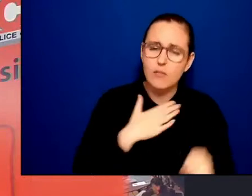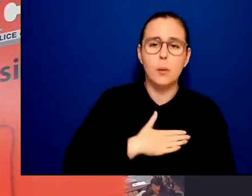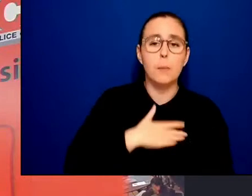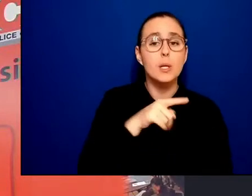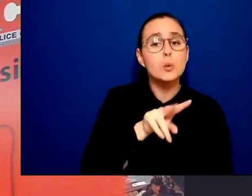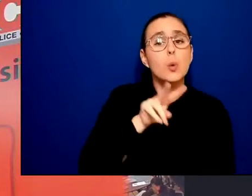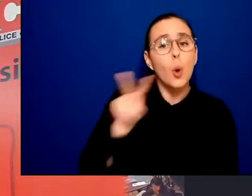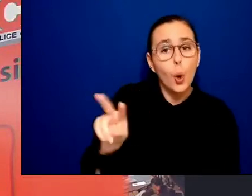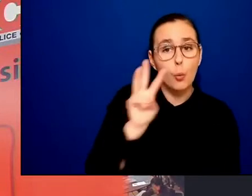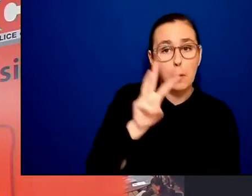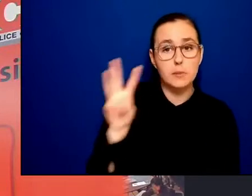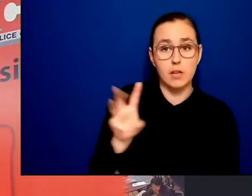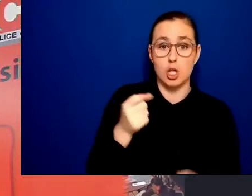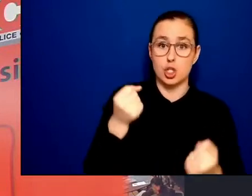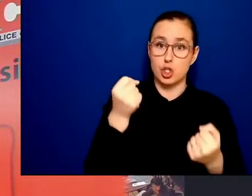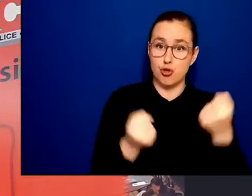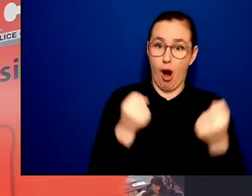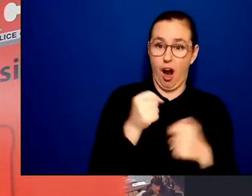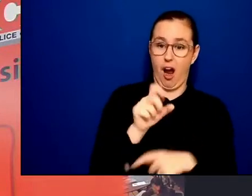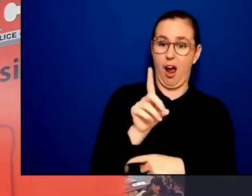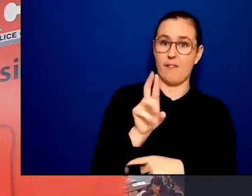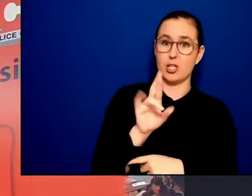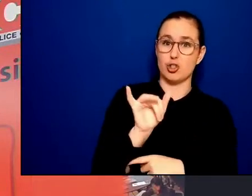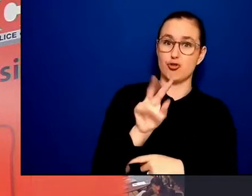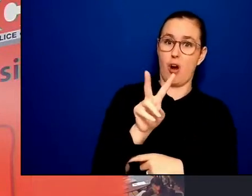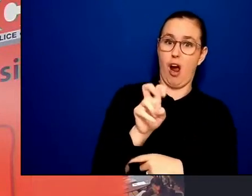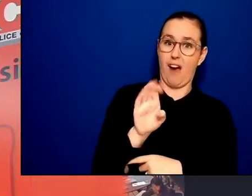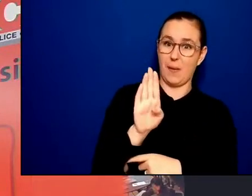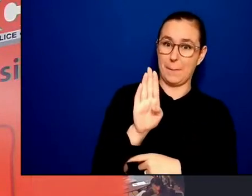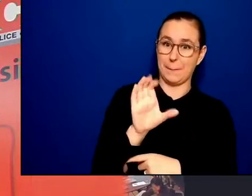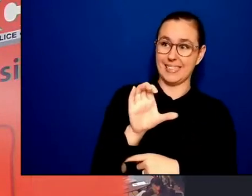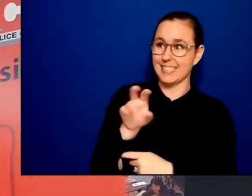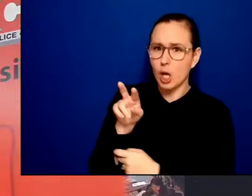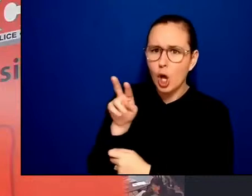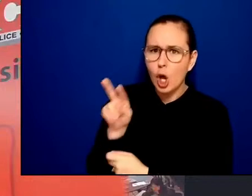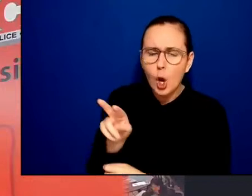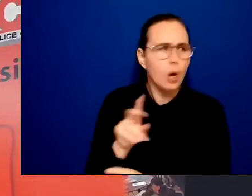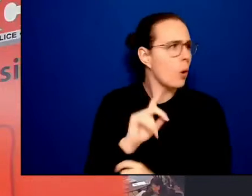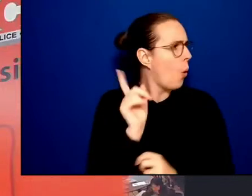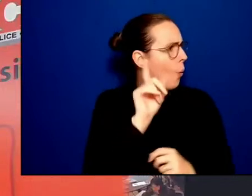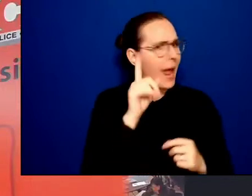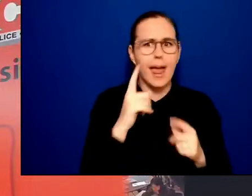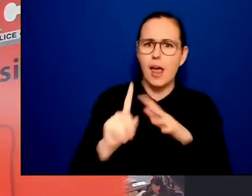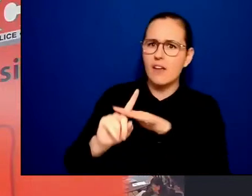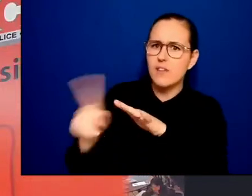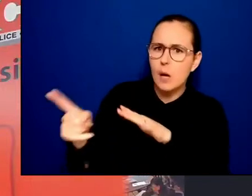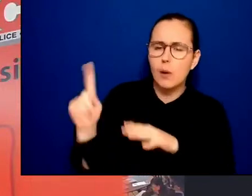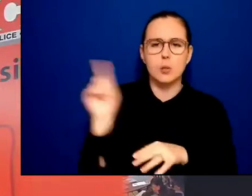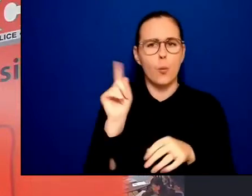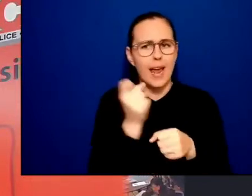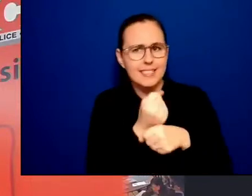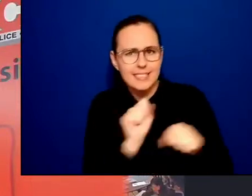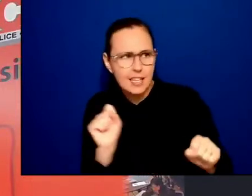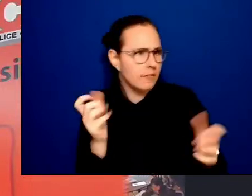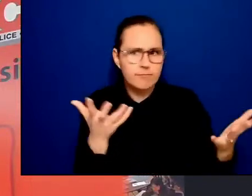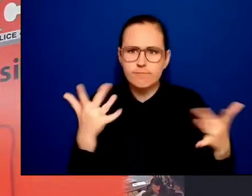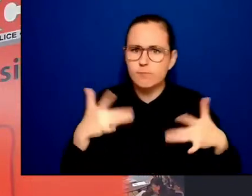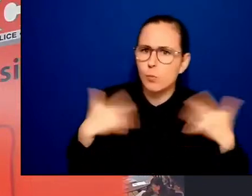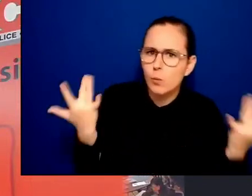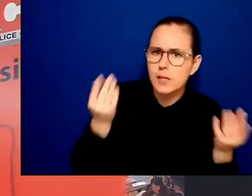Most importantly, remain calm, be patient, and respect and adhere to the direction of emergency personnel. Thank